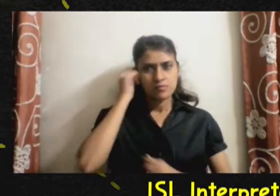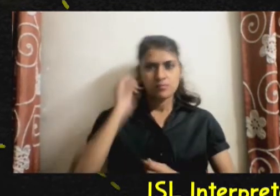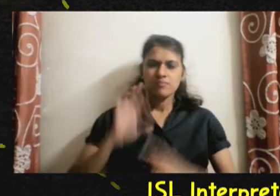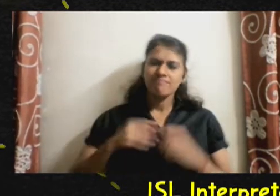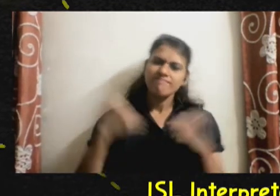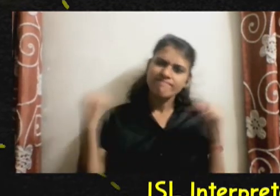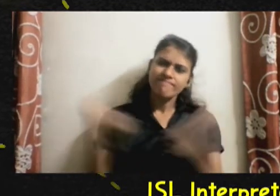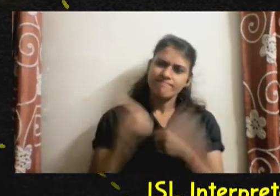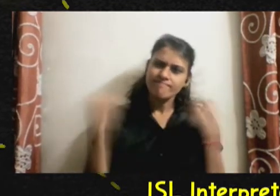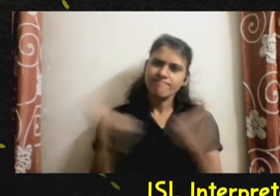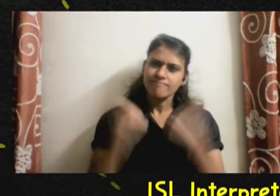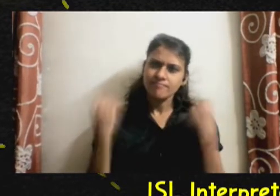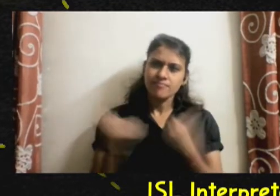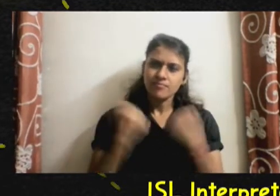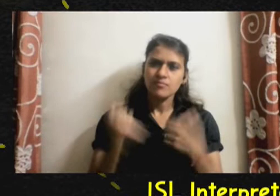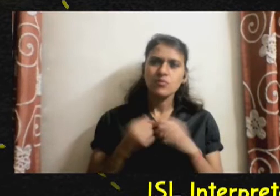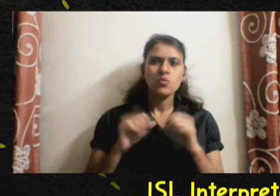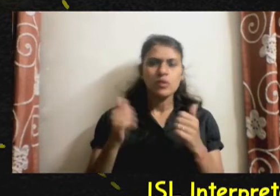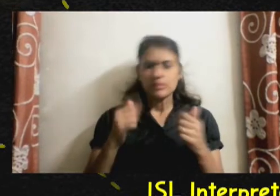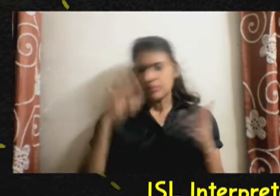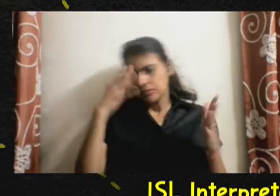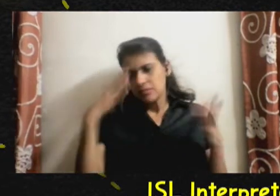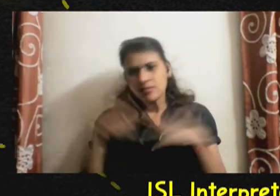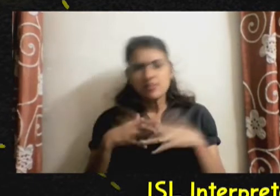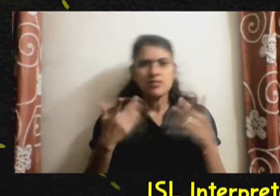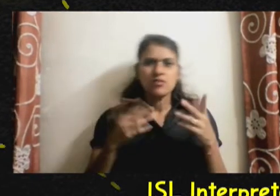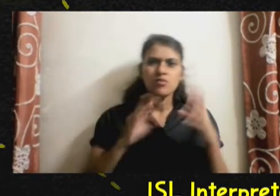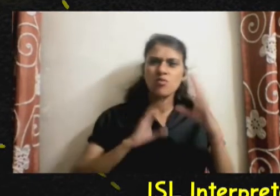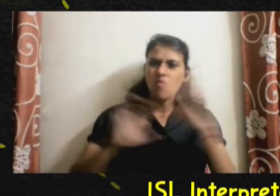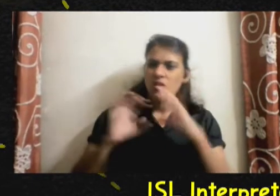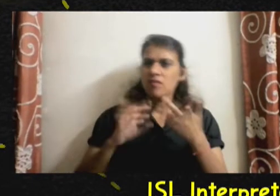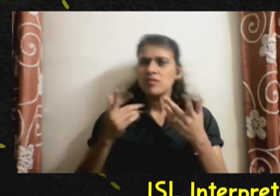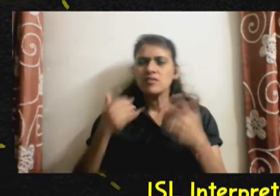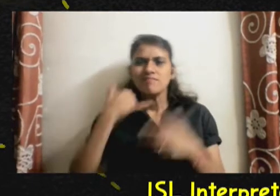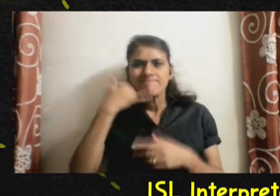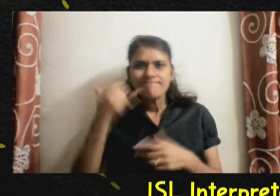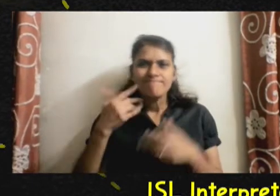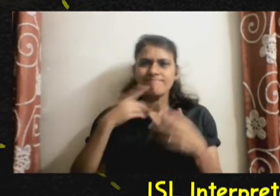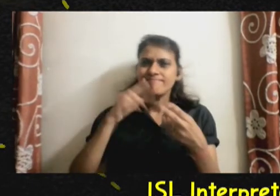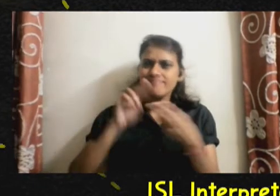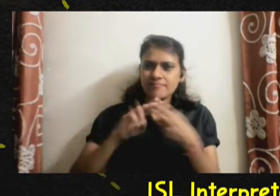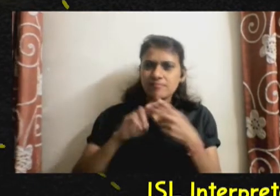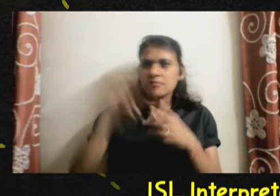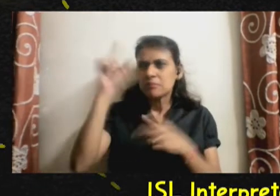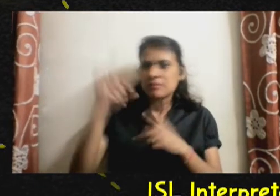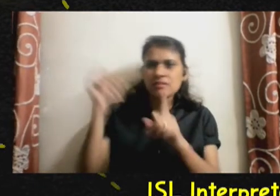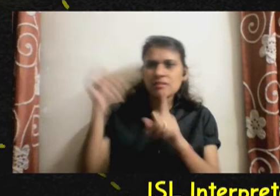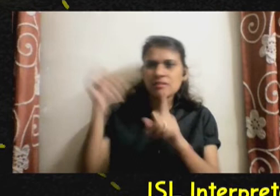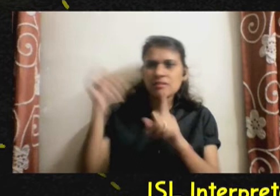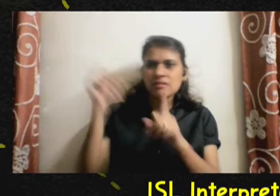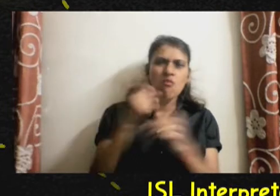with. We were getting distress calls of women facing violence, etc., etc. What we tried to do